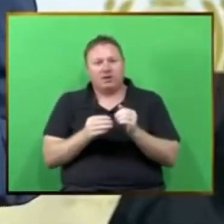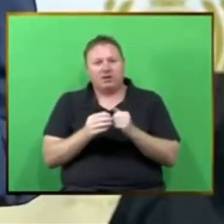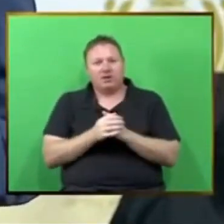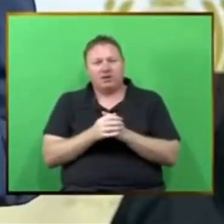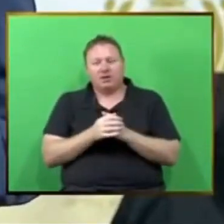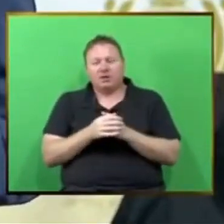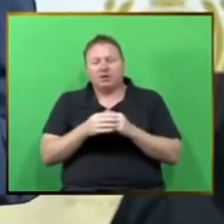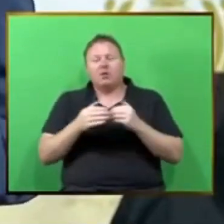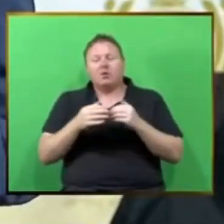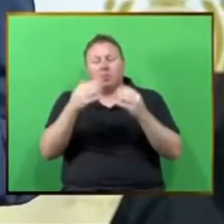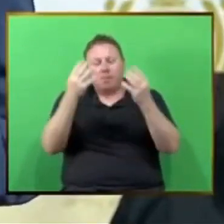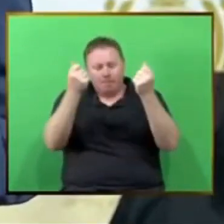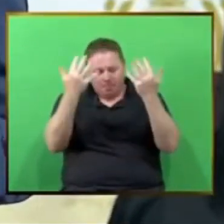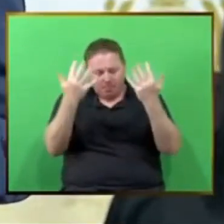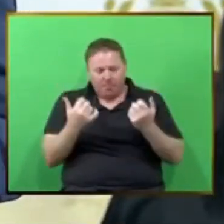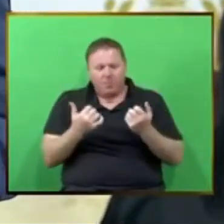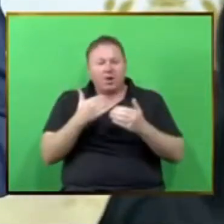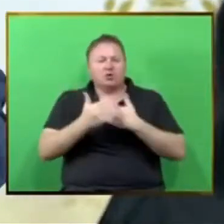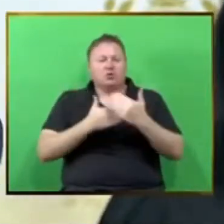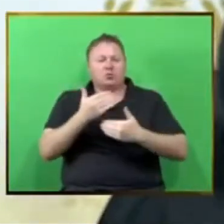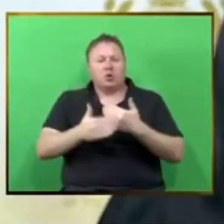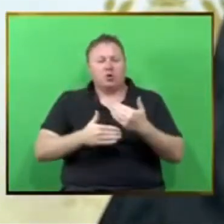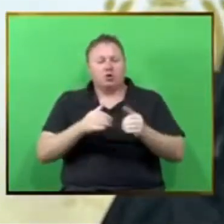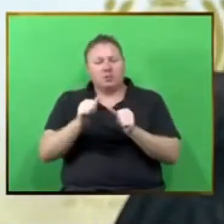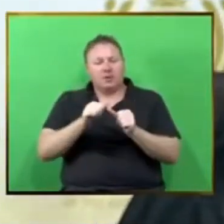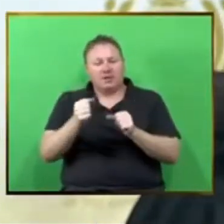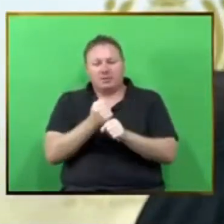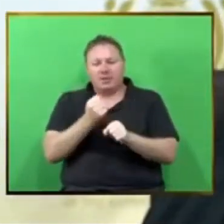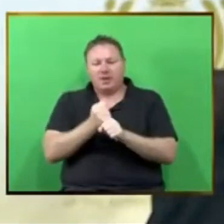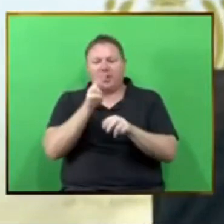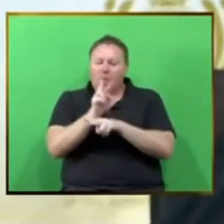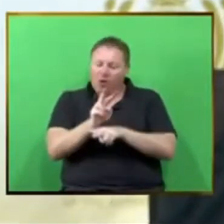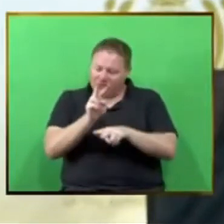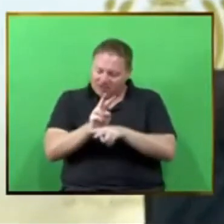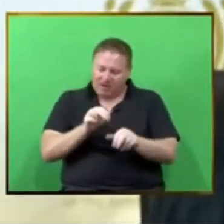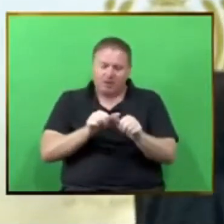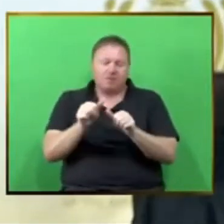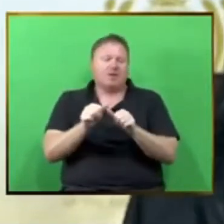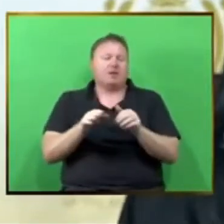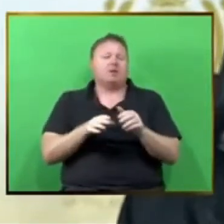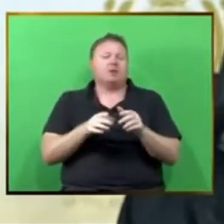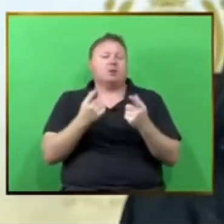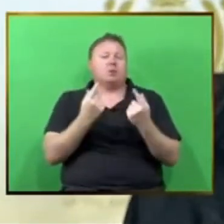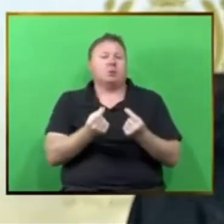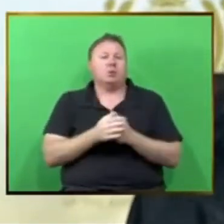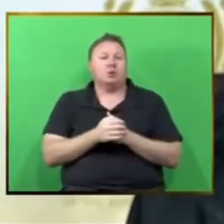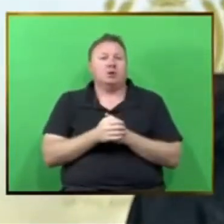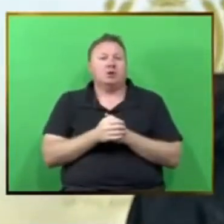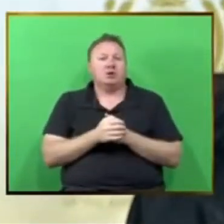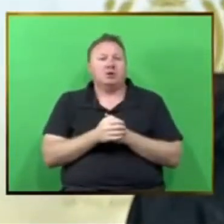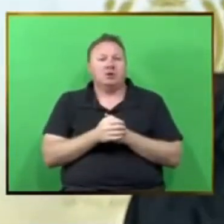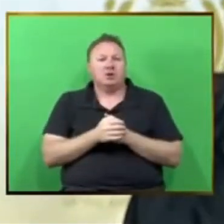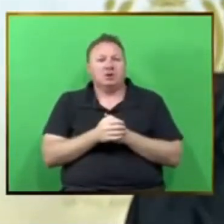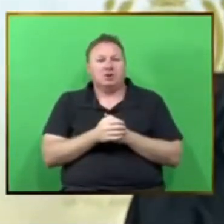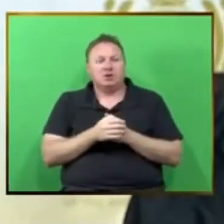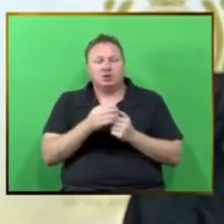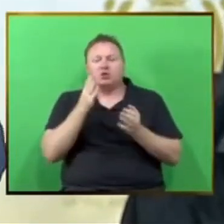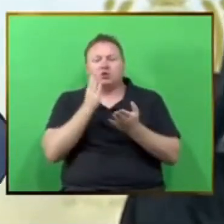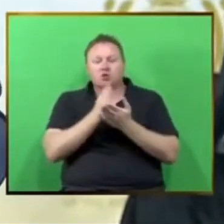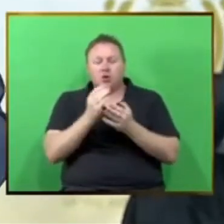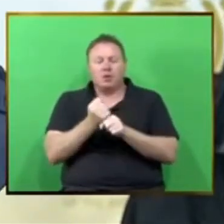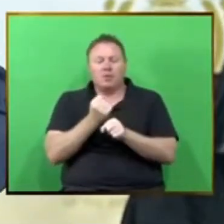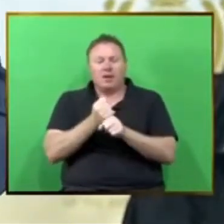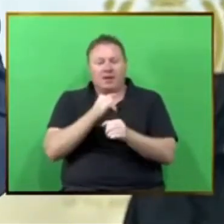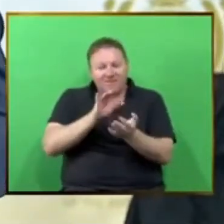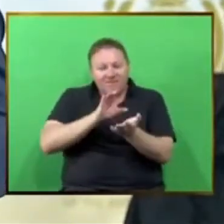budget processes, ramping up oversight, increasing the skills and capacity of municipal employees, and driving investment in